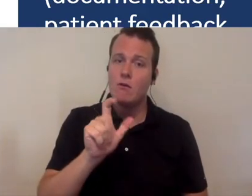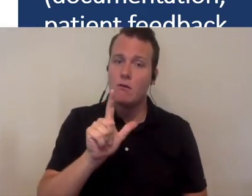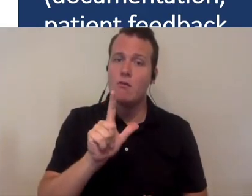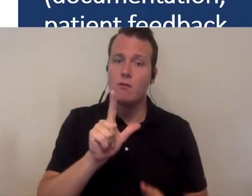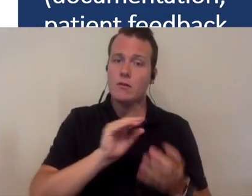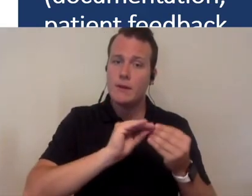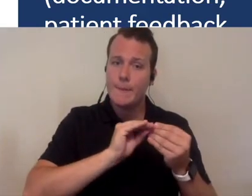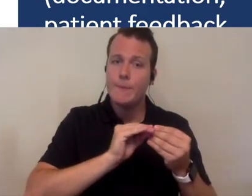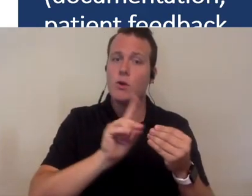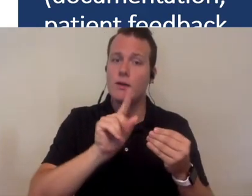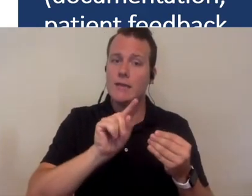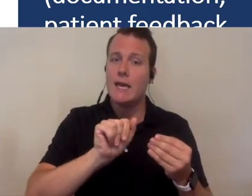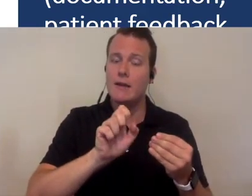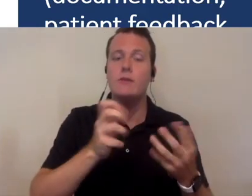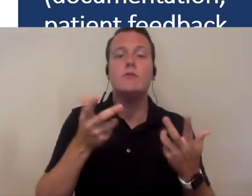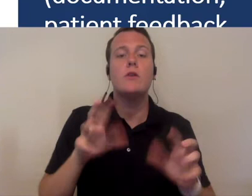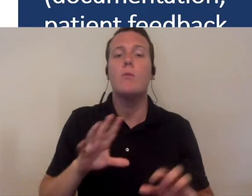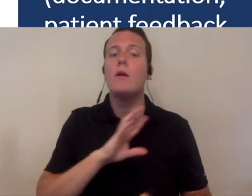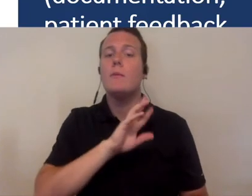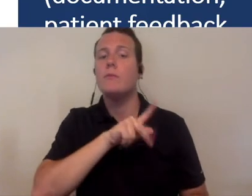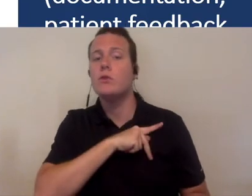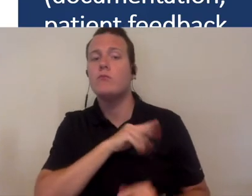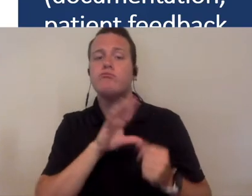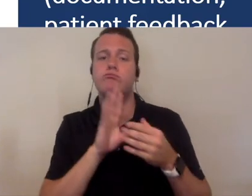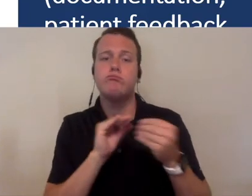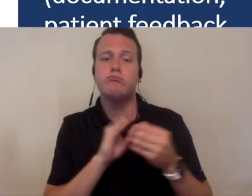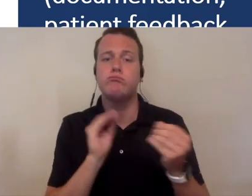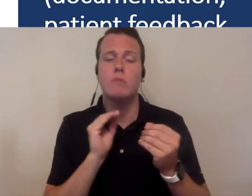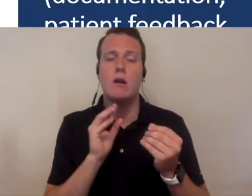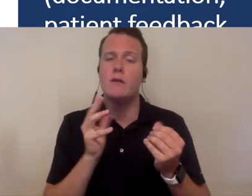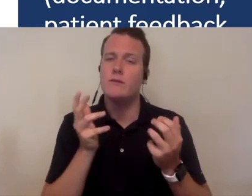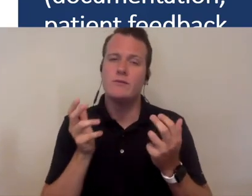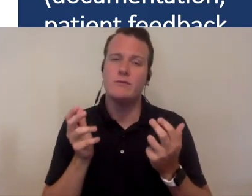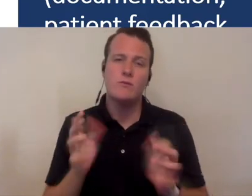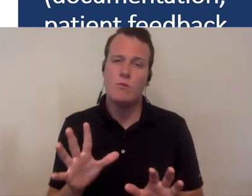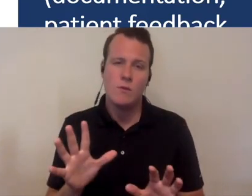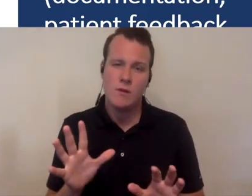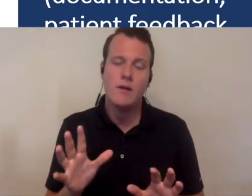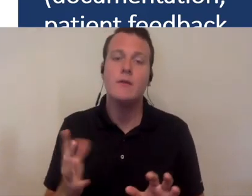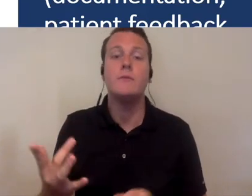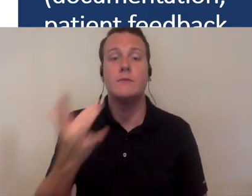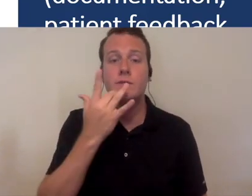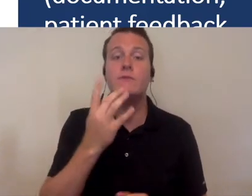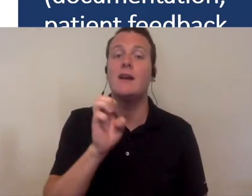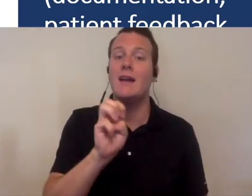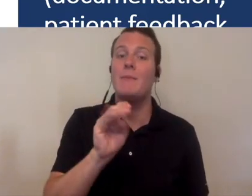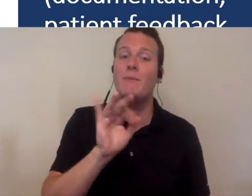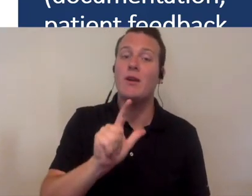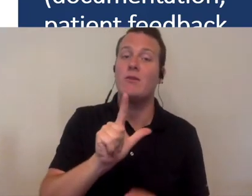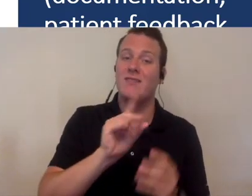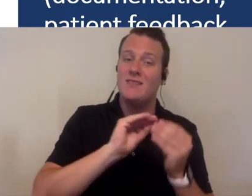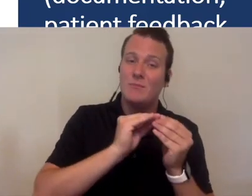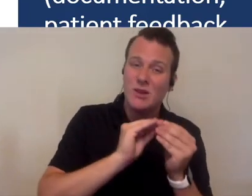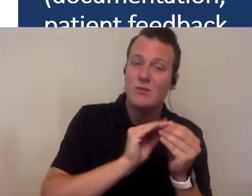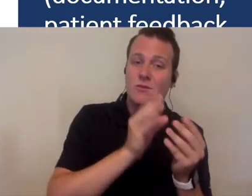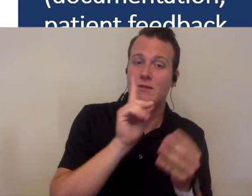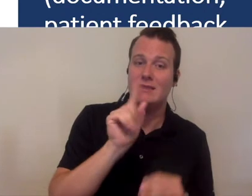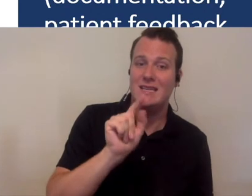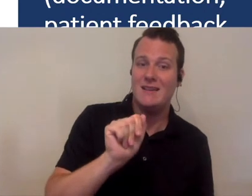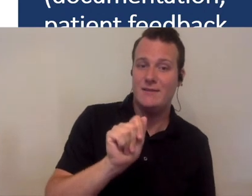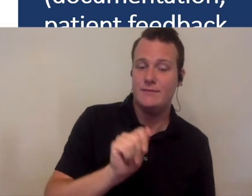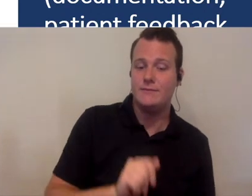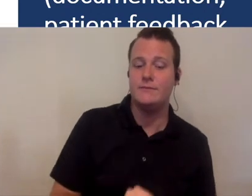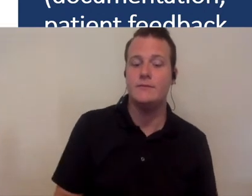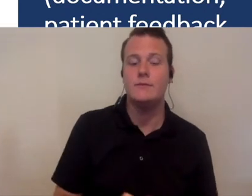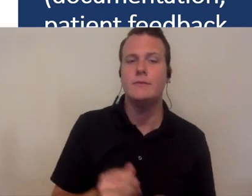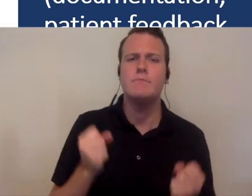need. They don't want anecdotal evidence. They want to see empirical data. A number of years ago, in